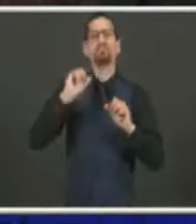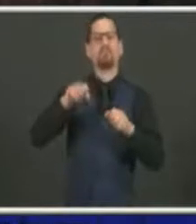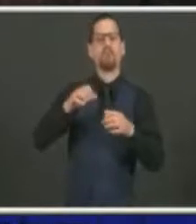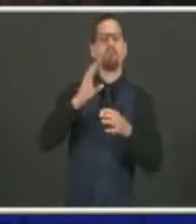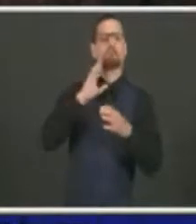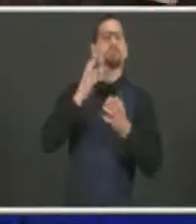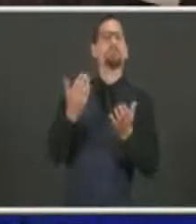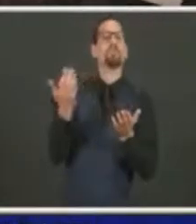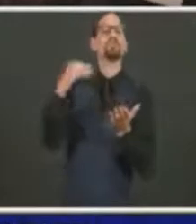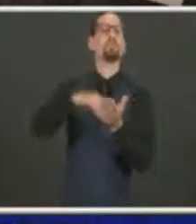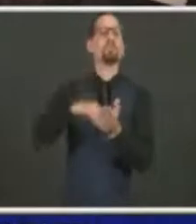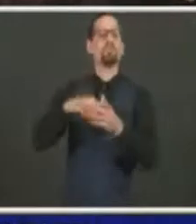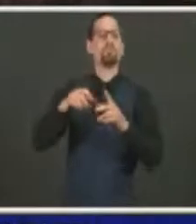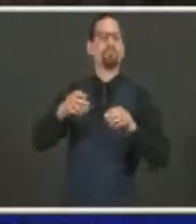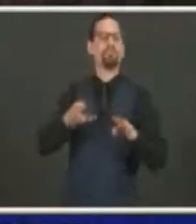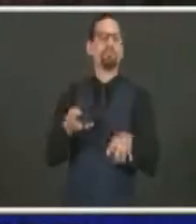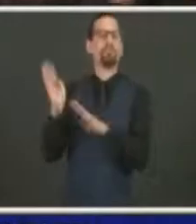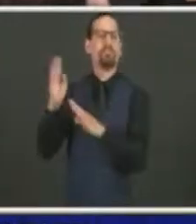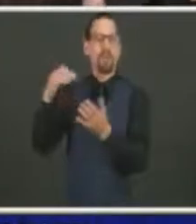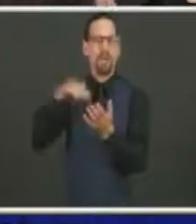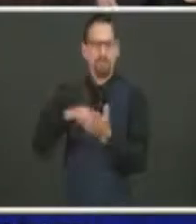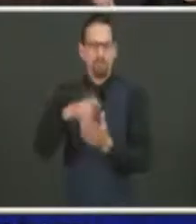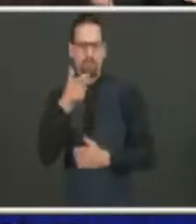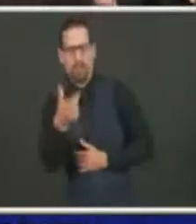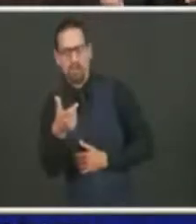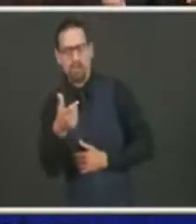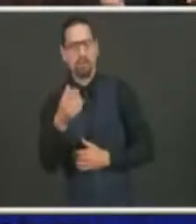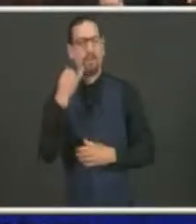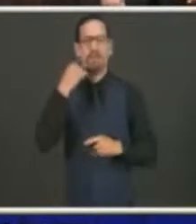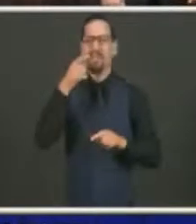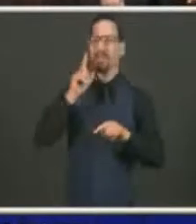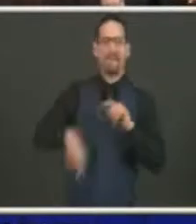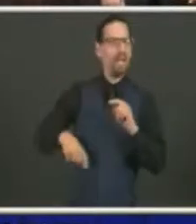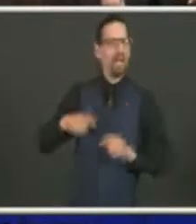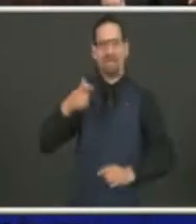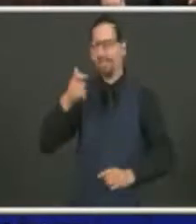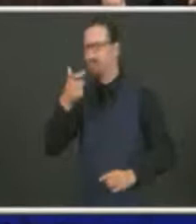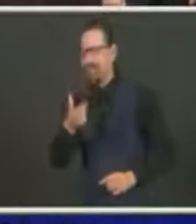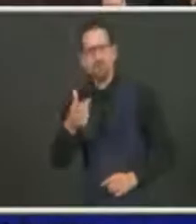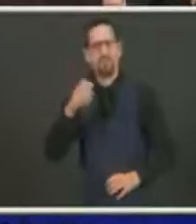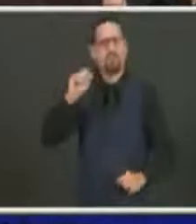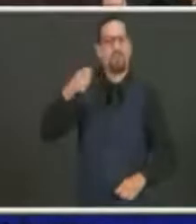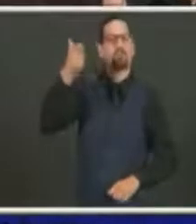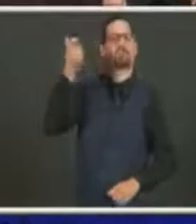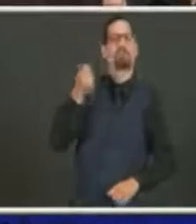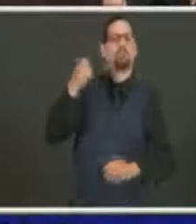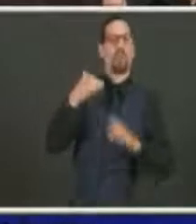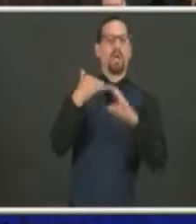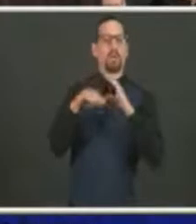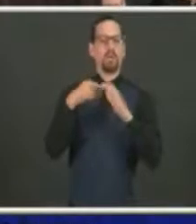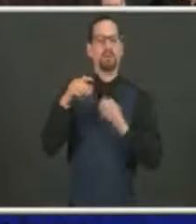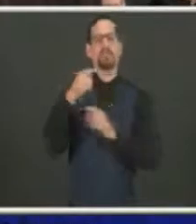watch it, please sign up for the daily email updates. You can do that by going to the governor's website,